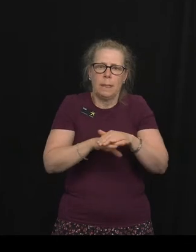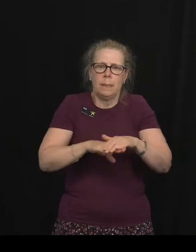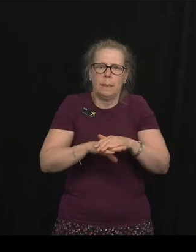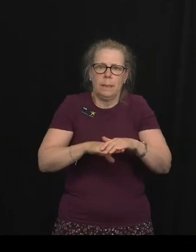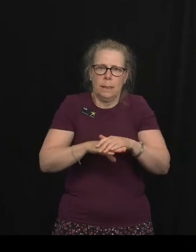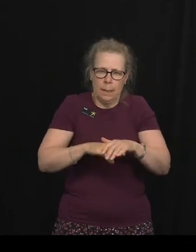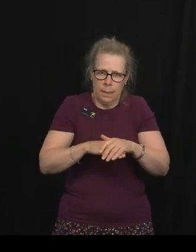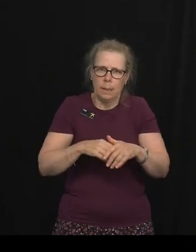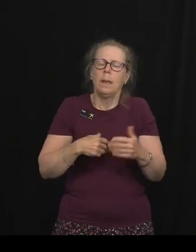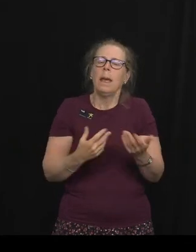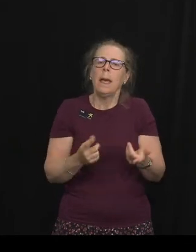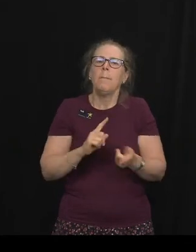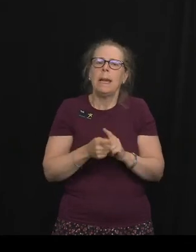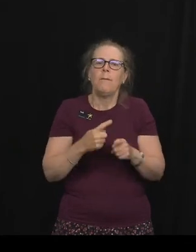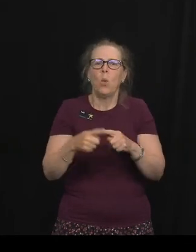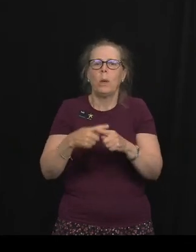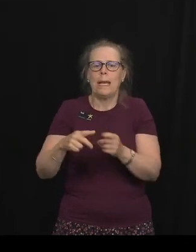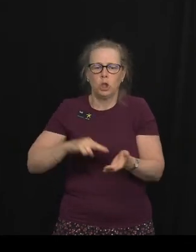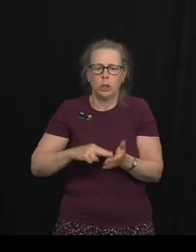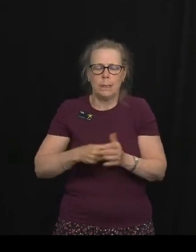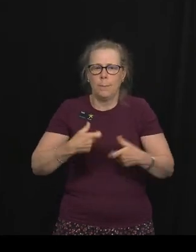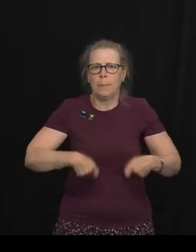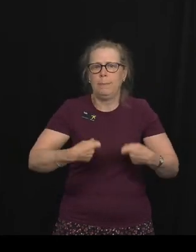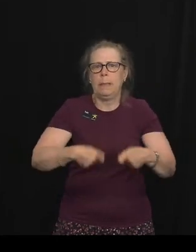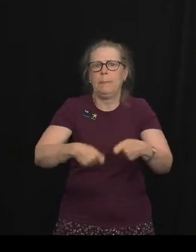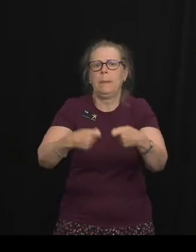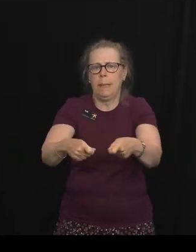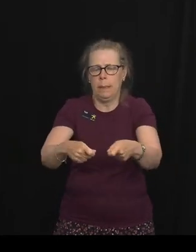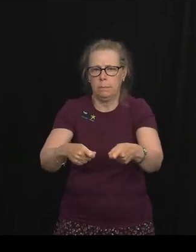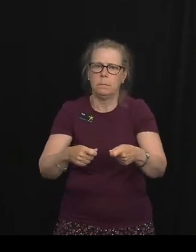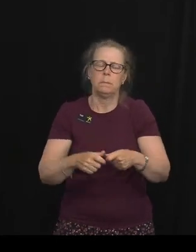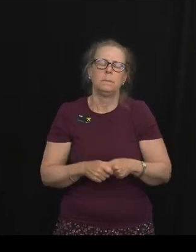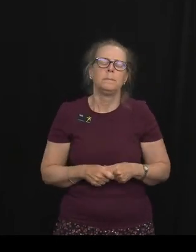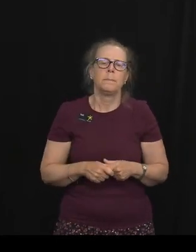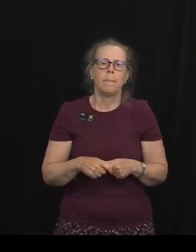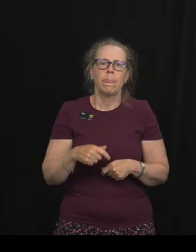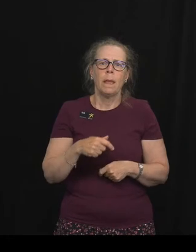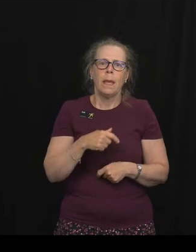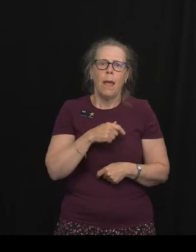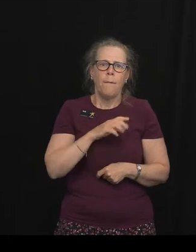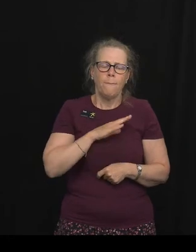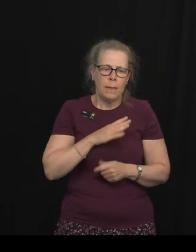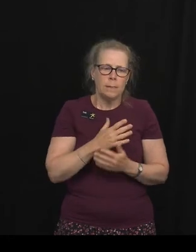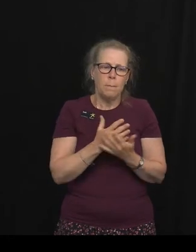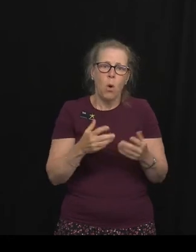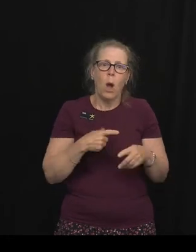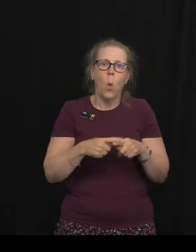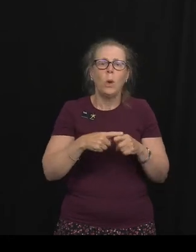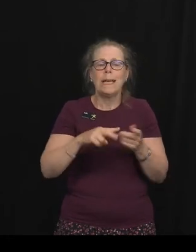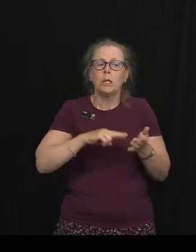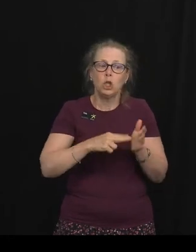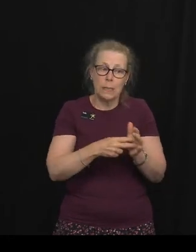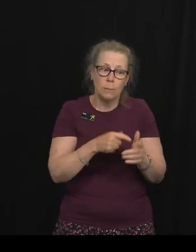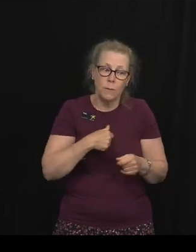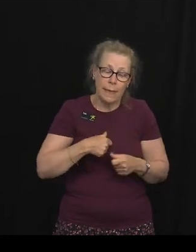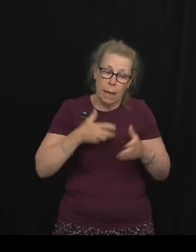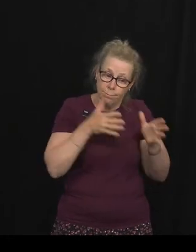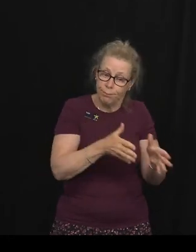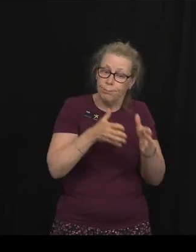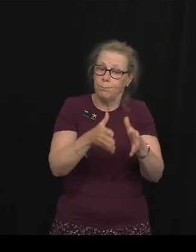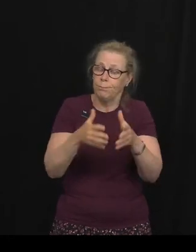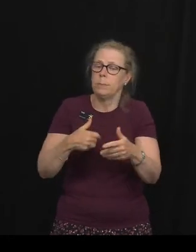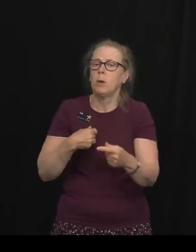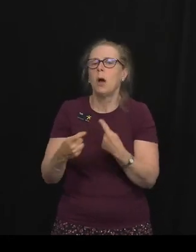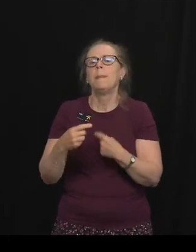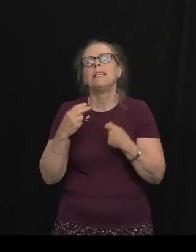on systems failures. Now, there are a lot of systems that we could focus on, but today we're going to focus on the health